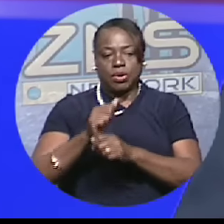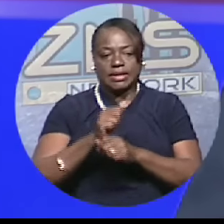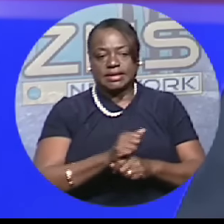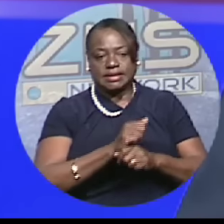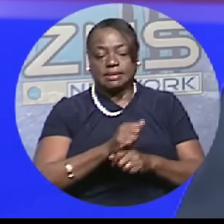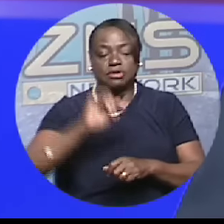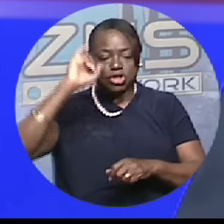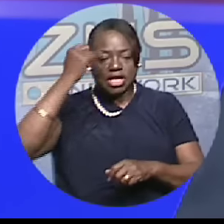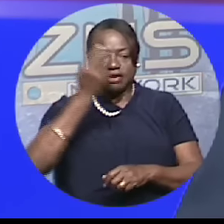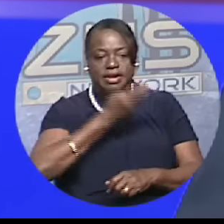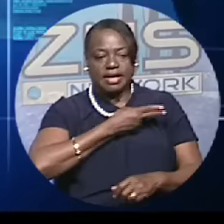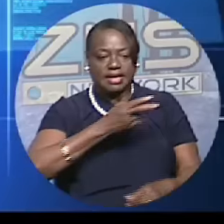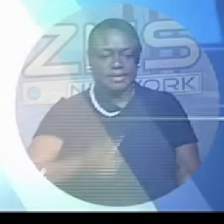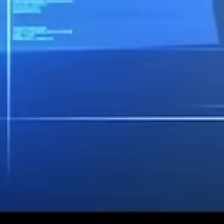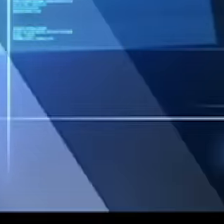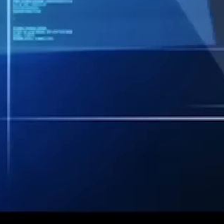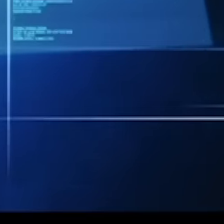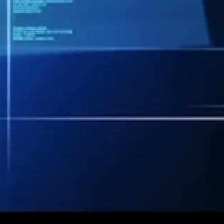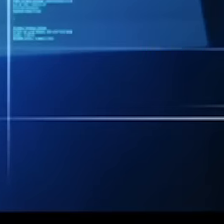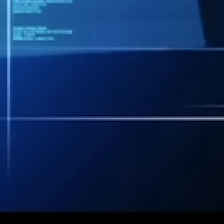Friday. I'm Jared Higgs.